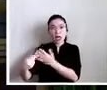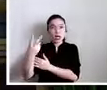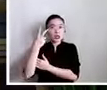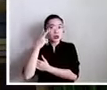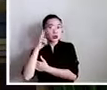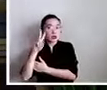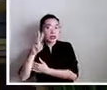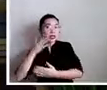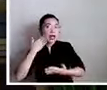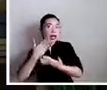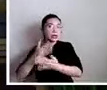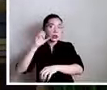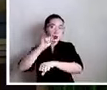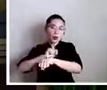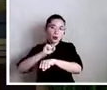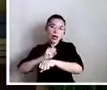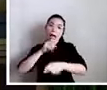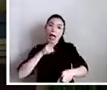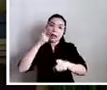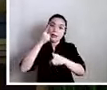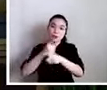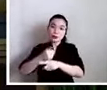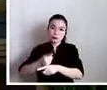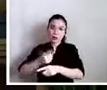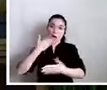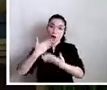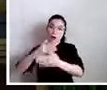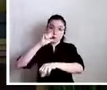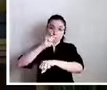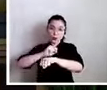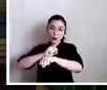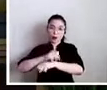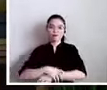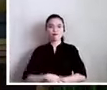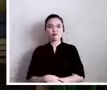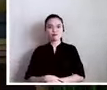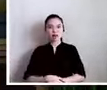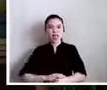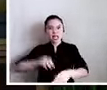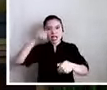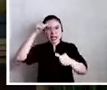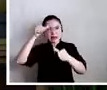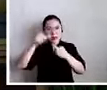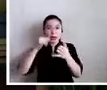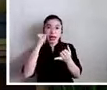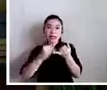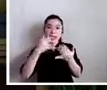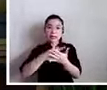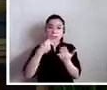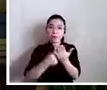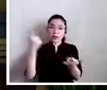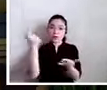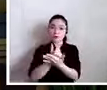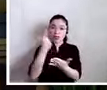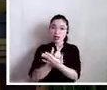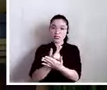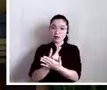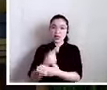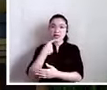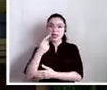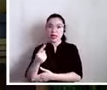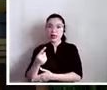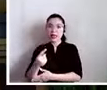gospel, it says there, it will come in. Mobalik ang demonyo. O dili siya mobalik na nag-inusara lang siya. Kung magligoon